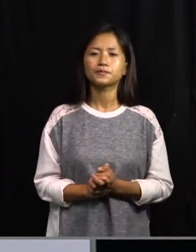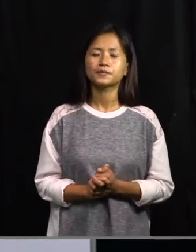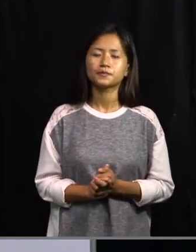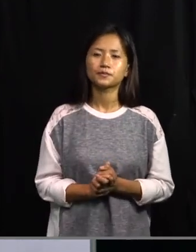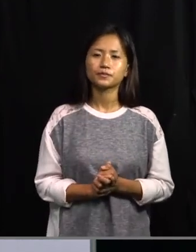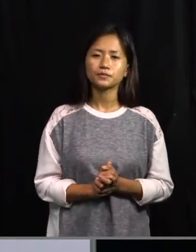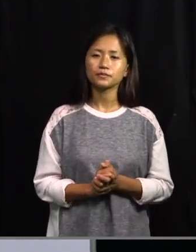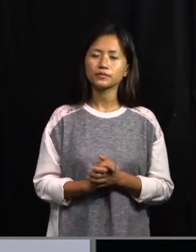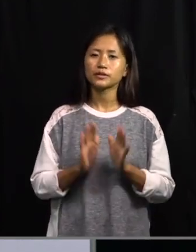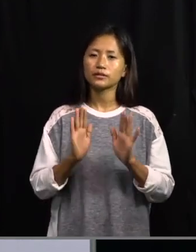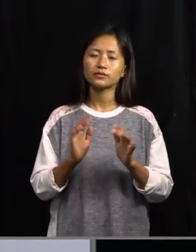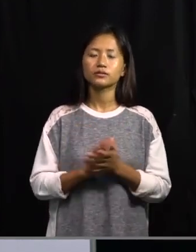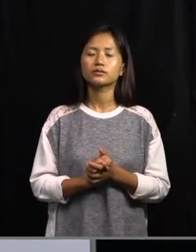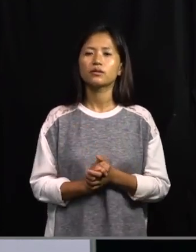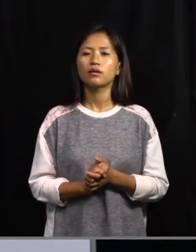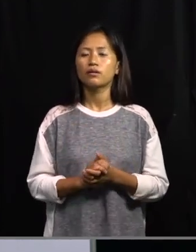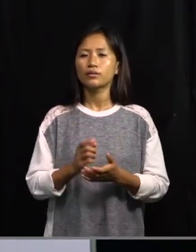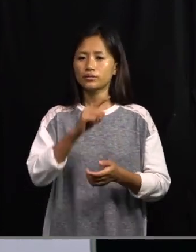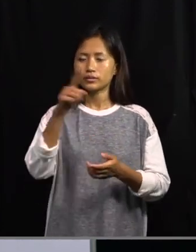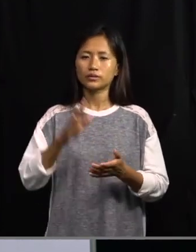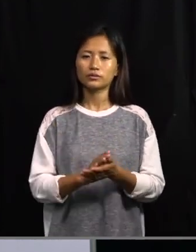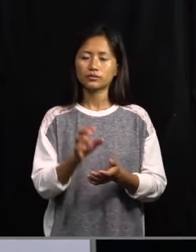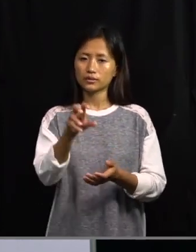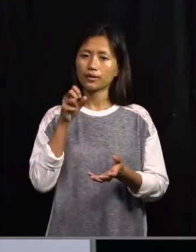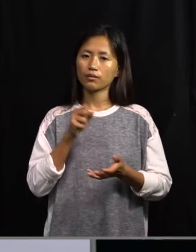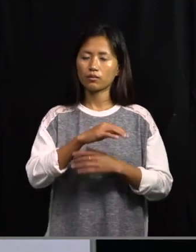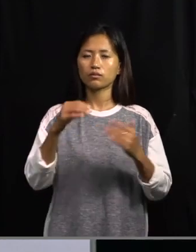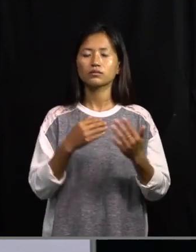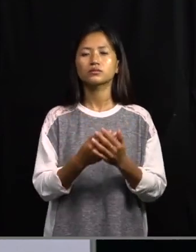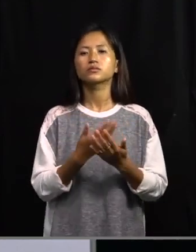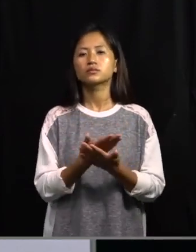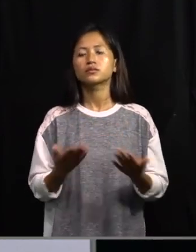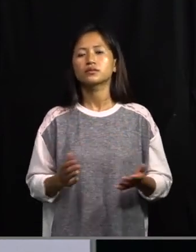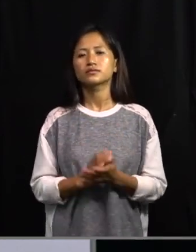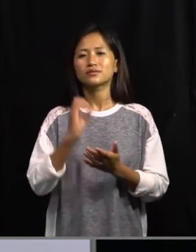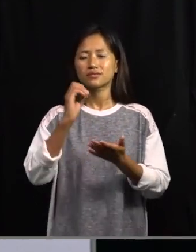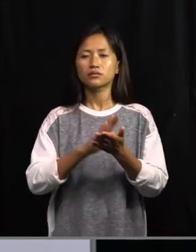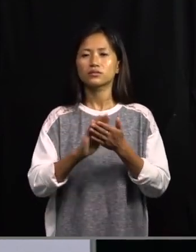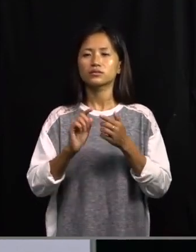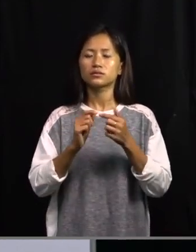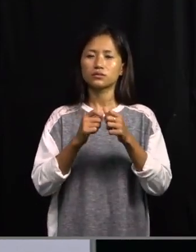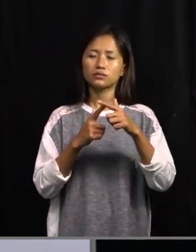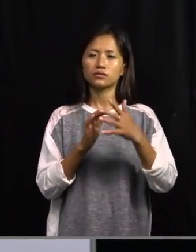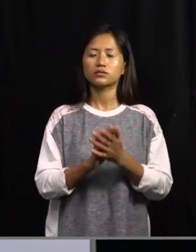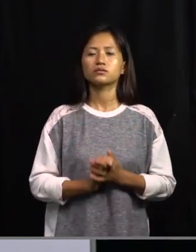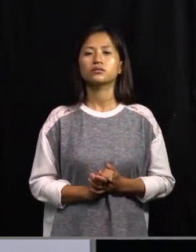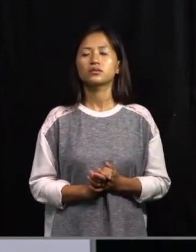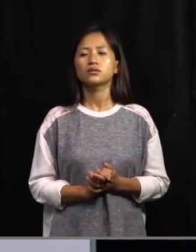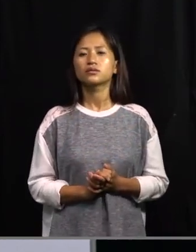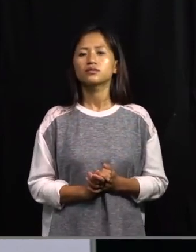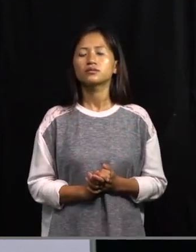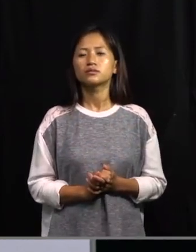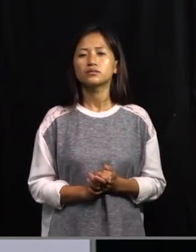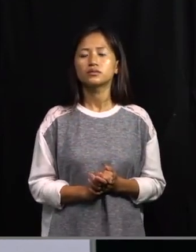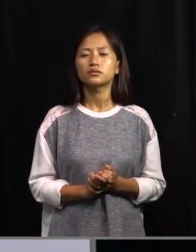who had the right to inherit those wealth. Those situations are called escheat. Special assessment, that's very tricky. When